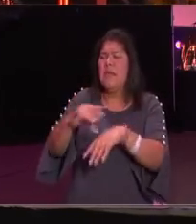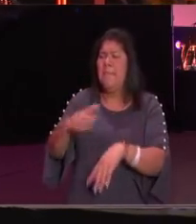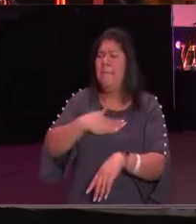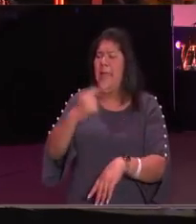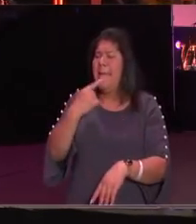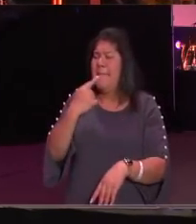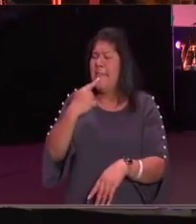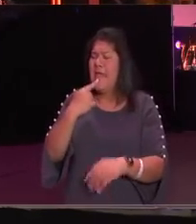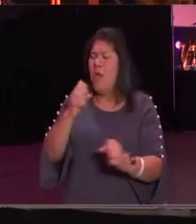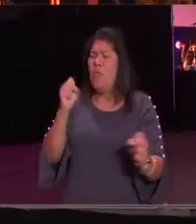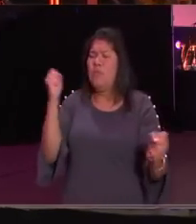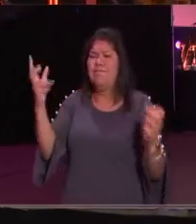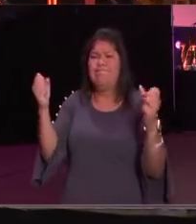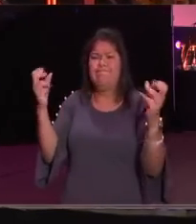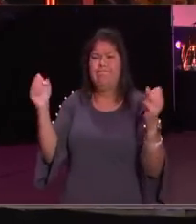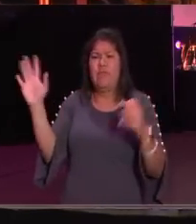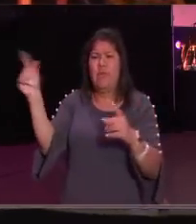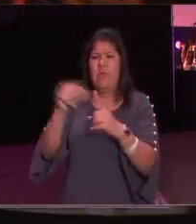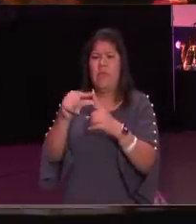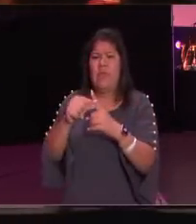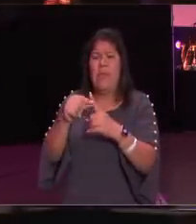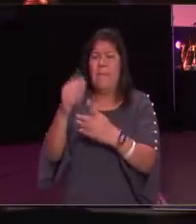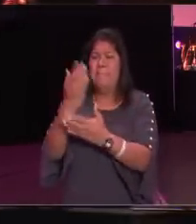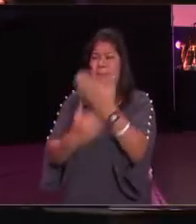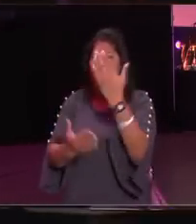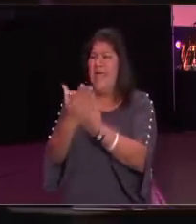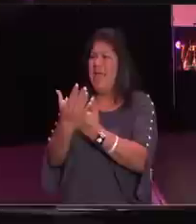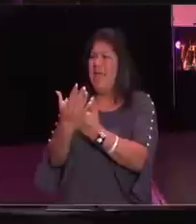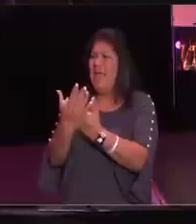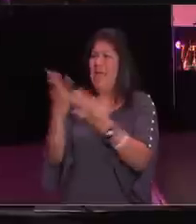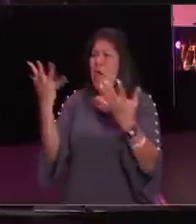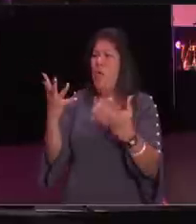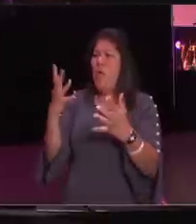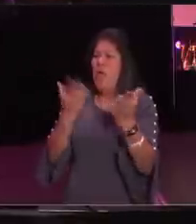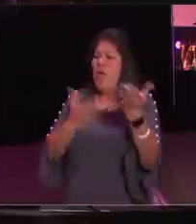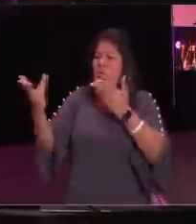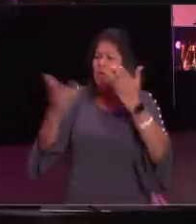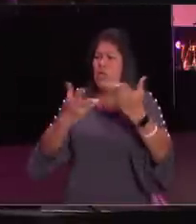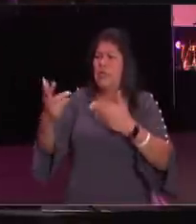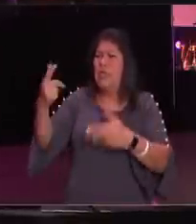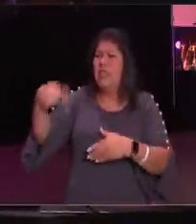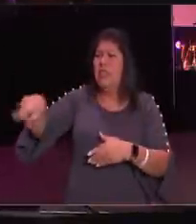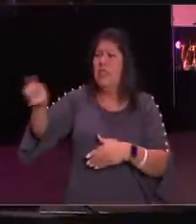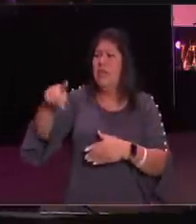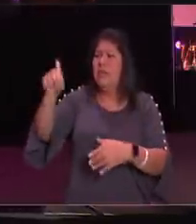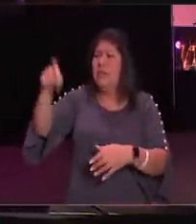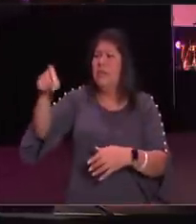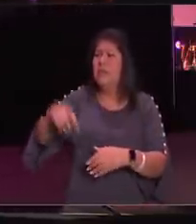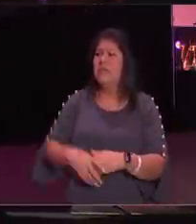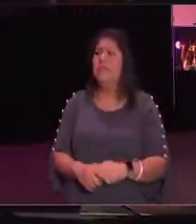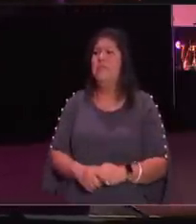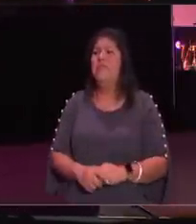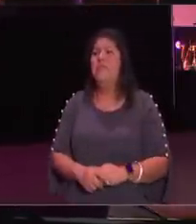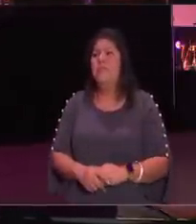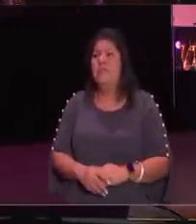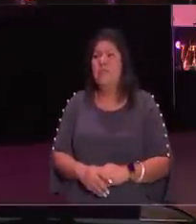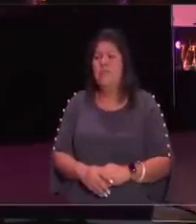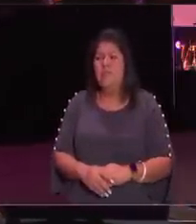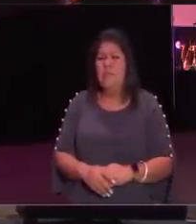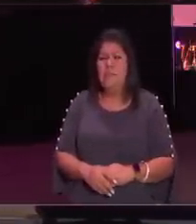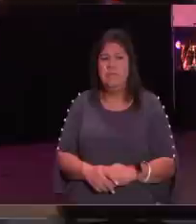mouth. I want to speak your word. Touch my hands. I want to serve those that are in need.